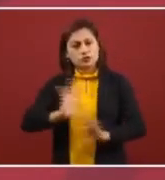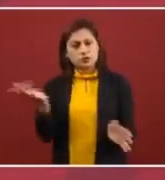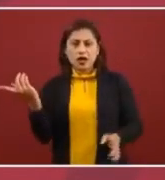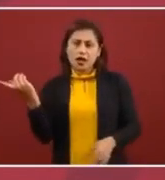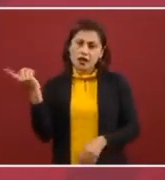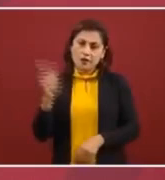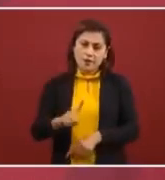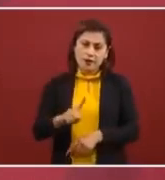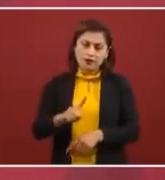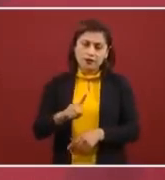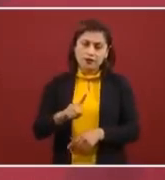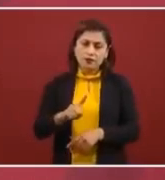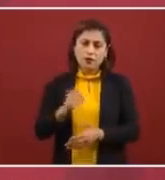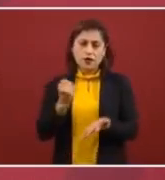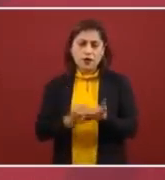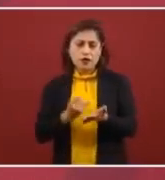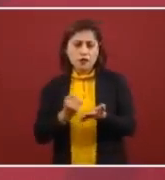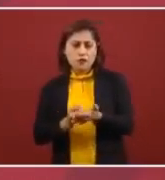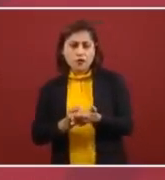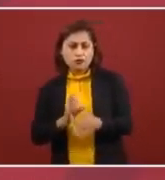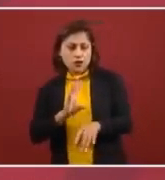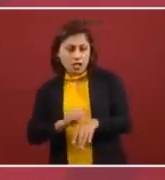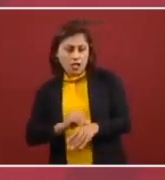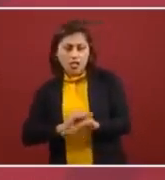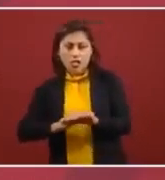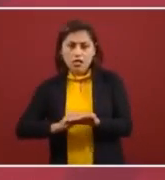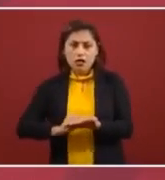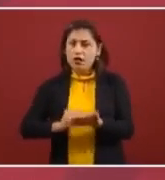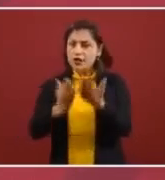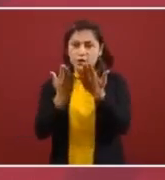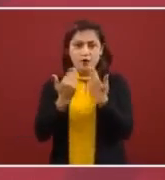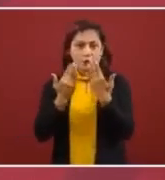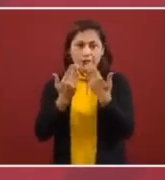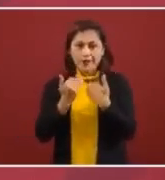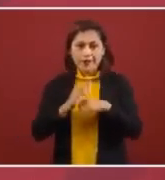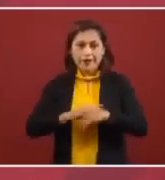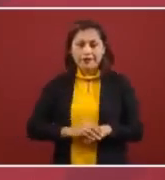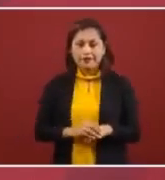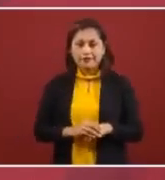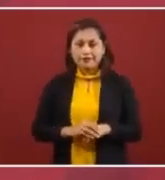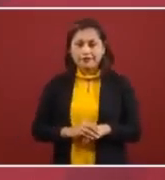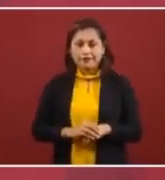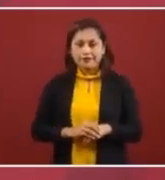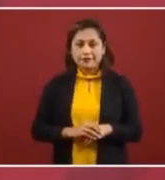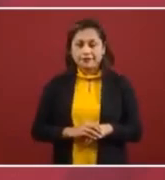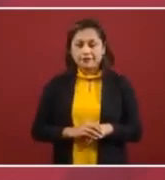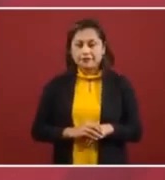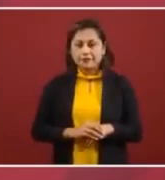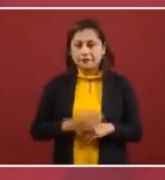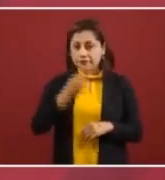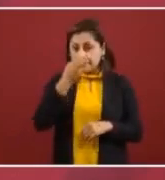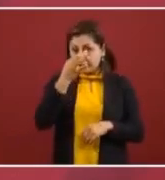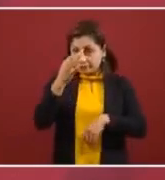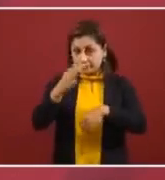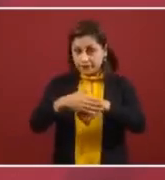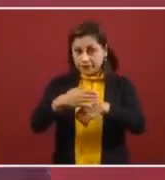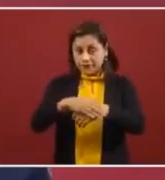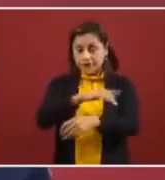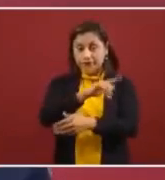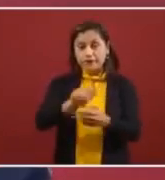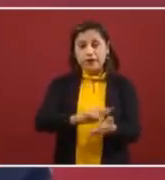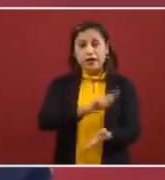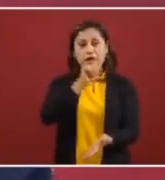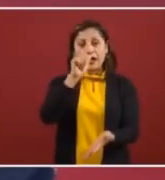decreed that there's no condoning taxes. And it's about to be approved, a